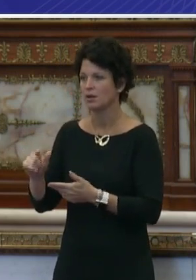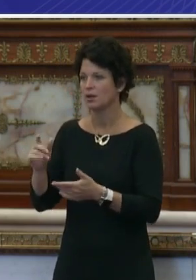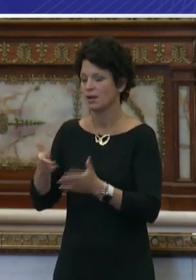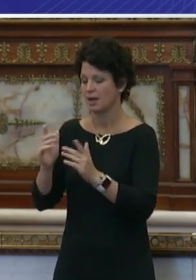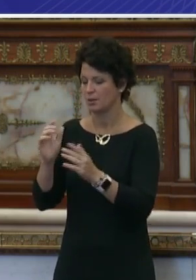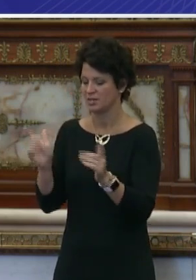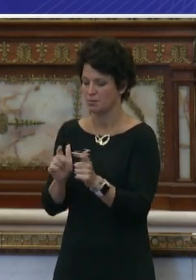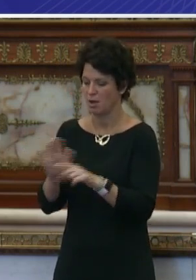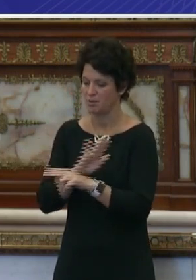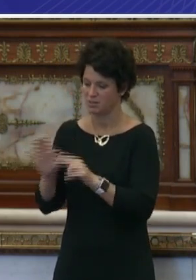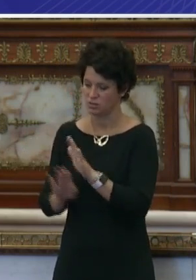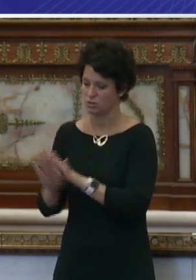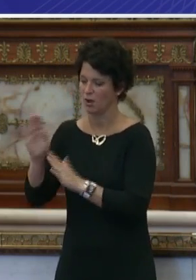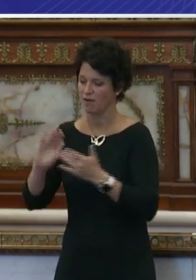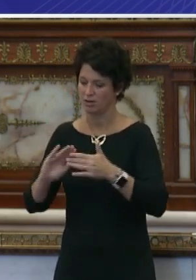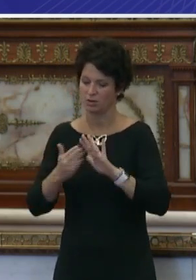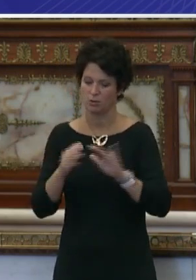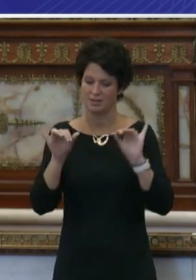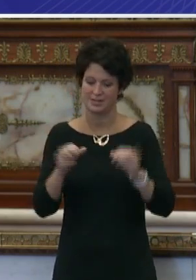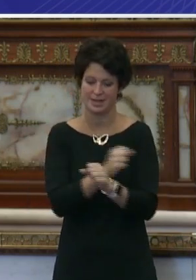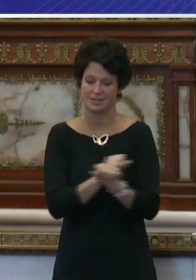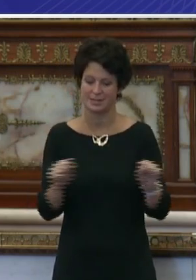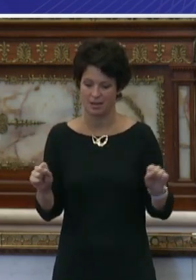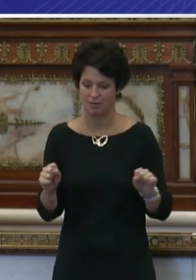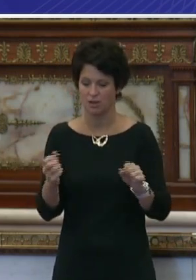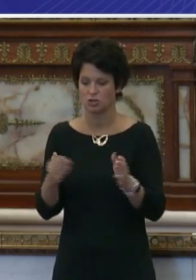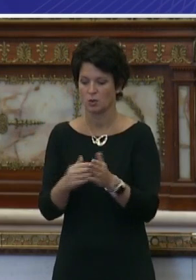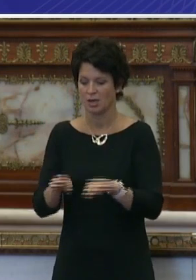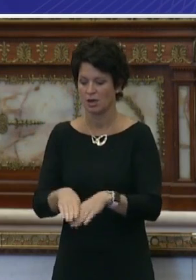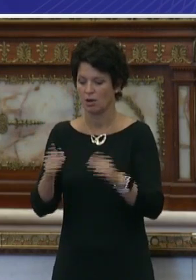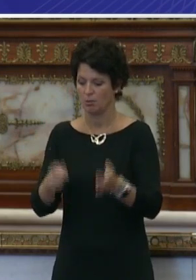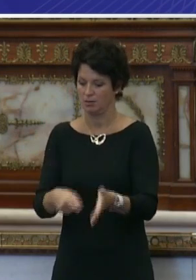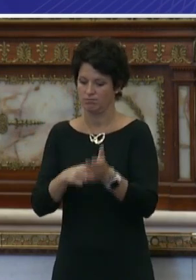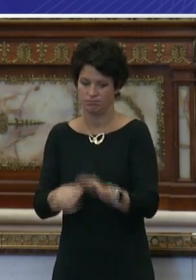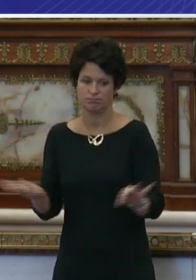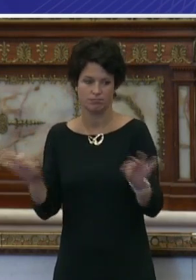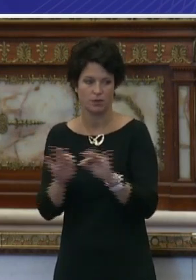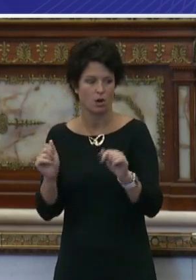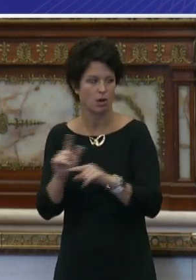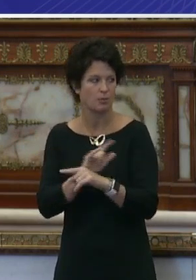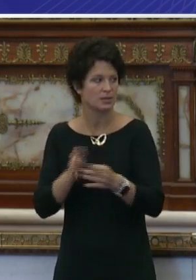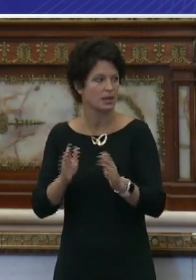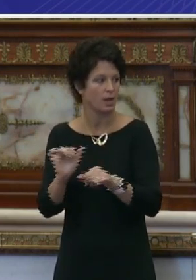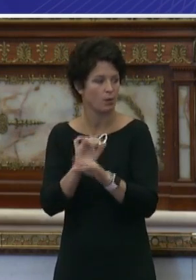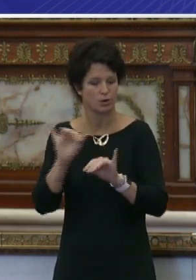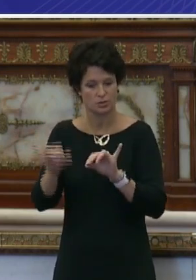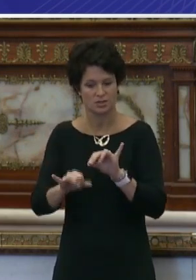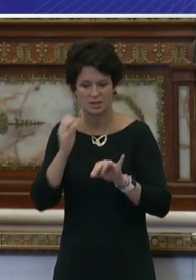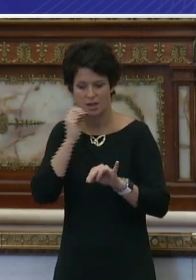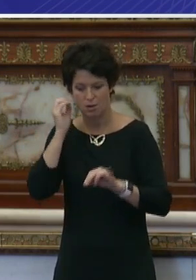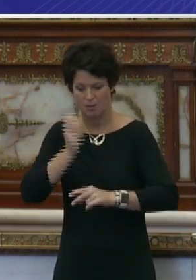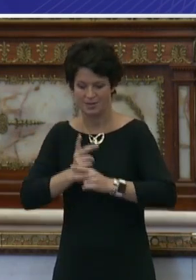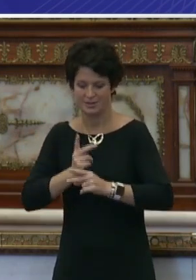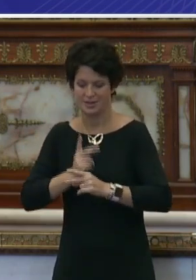to thrive and our communities to stay safe. As we reopen, it's imperative that all businesses allow their workers to stay home and take